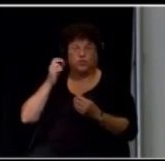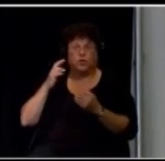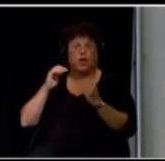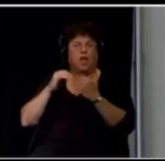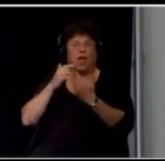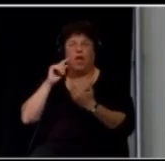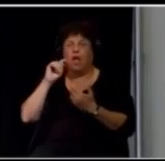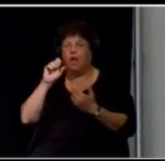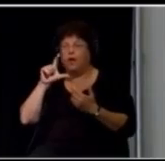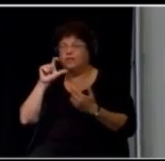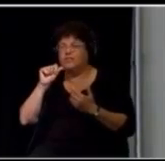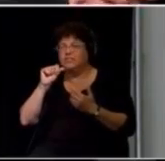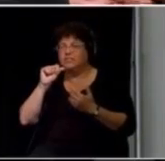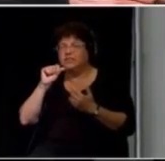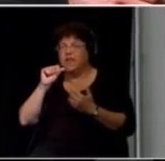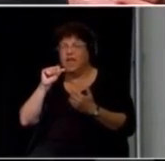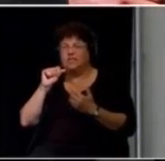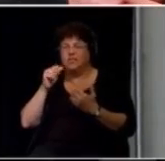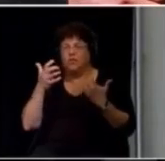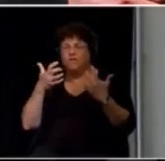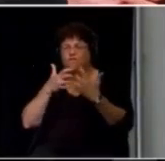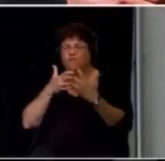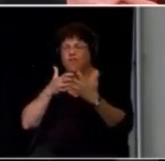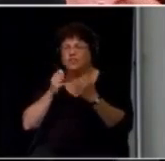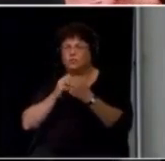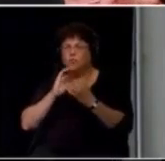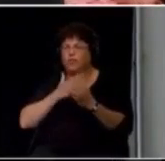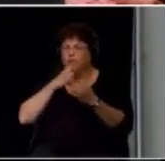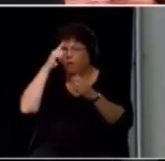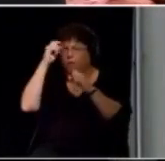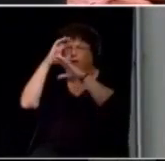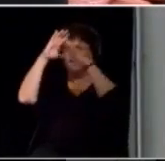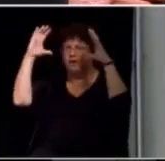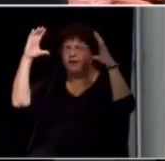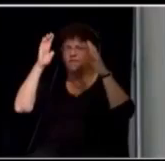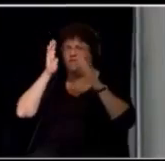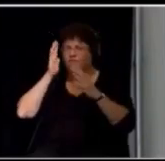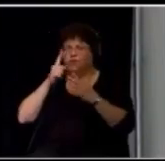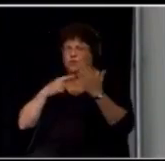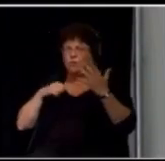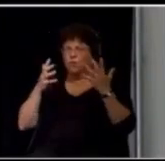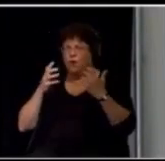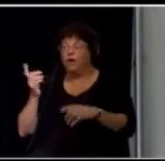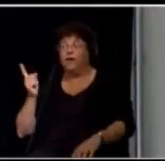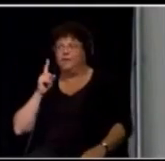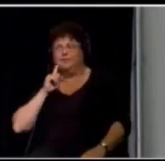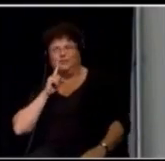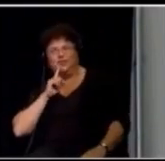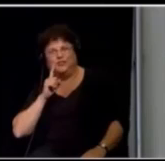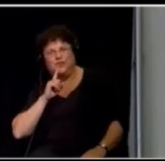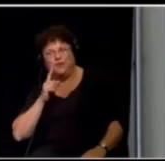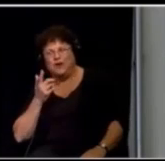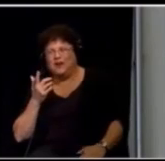how Tesla plays into what we want from the future? Sure. What do you think?